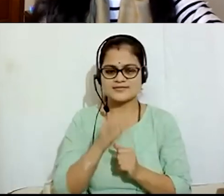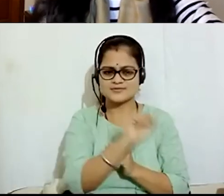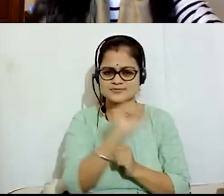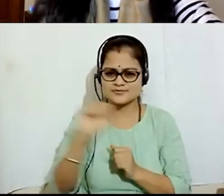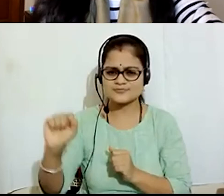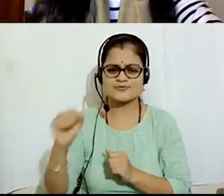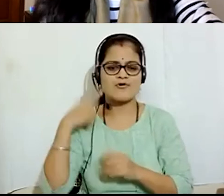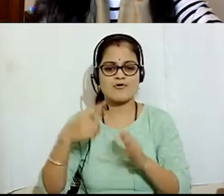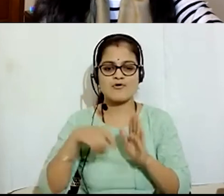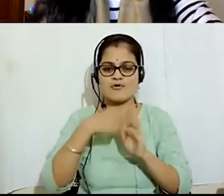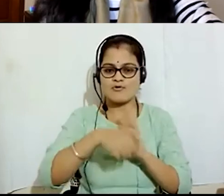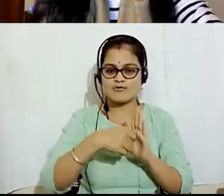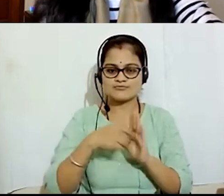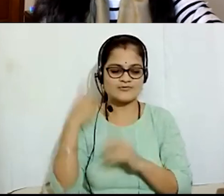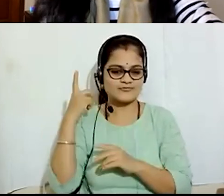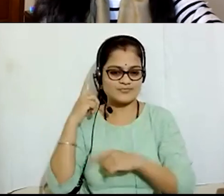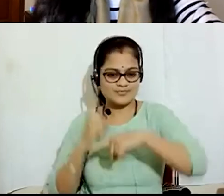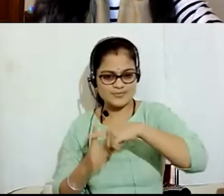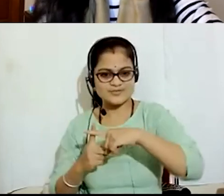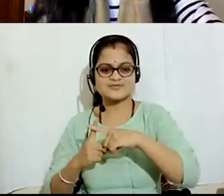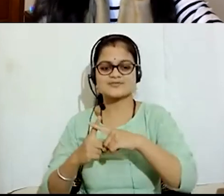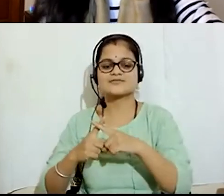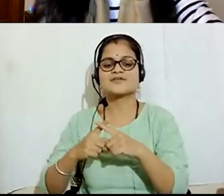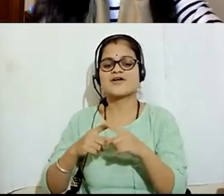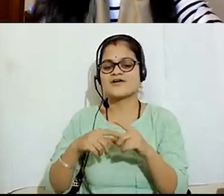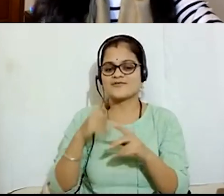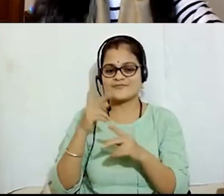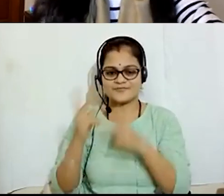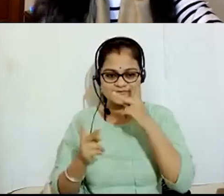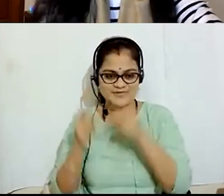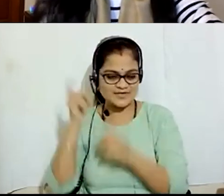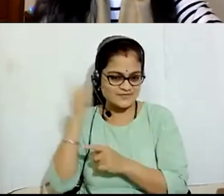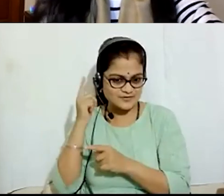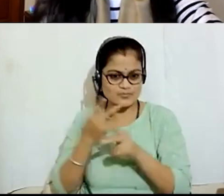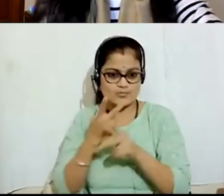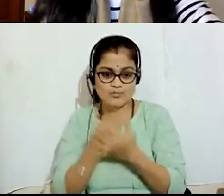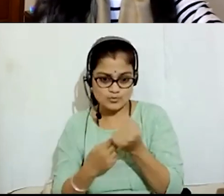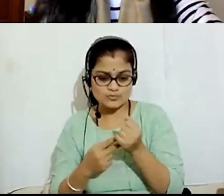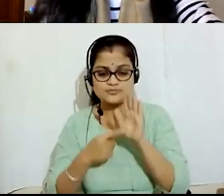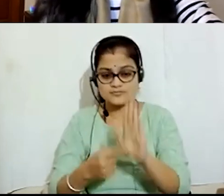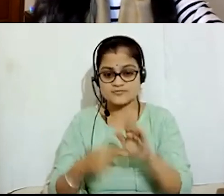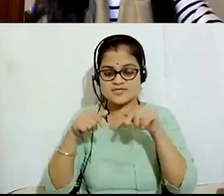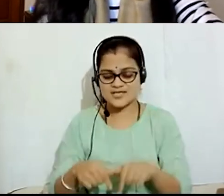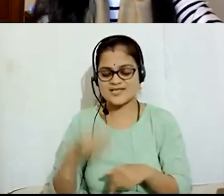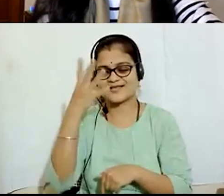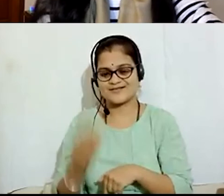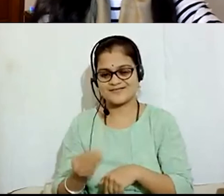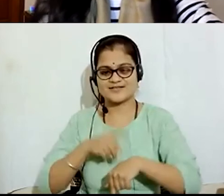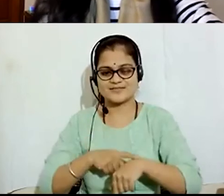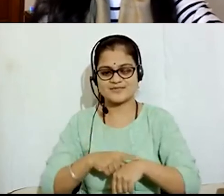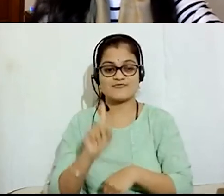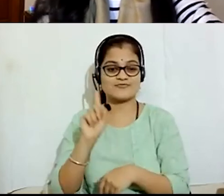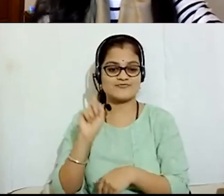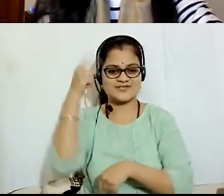an audio and video track as part of the project, and it is our pleasure to be releasing them this evening for the first